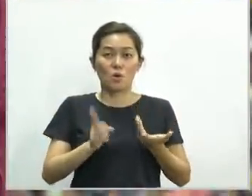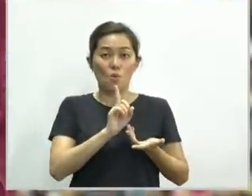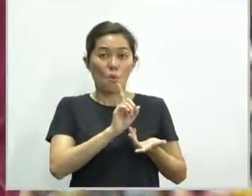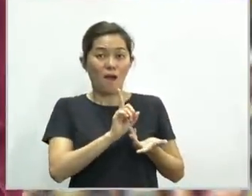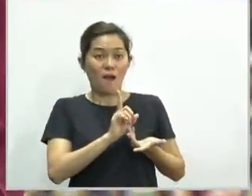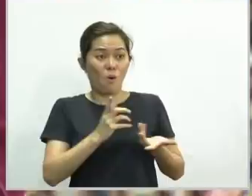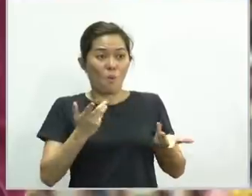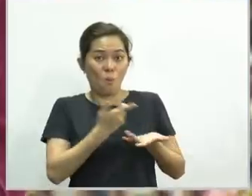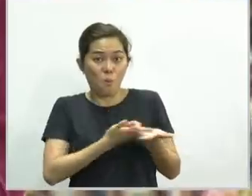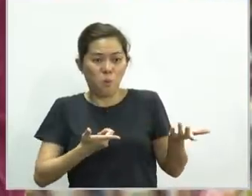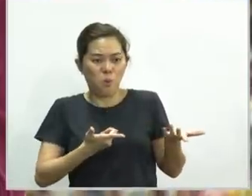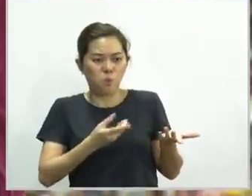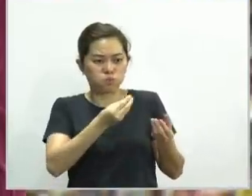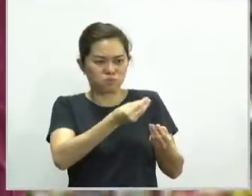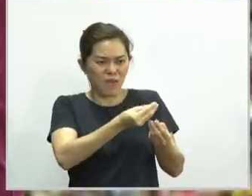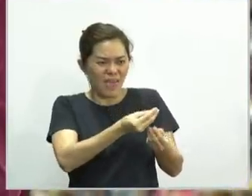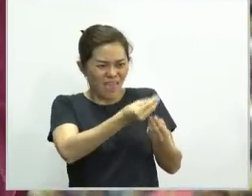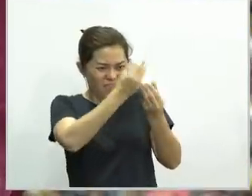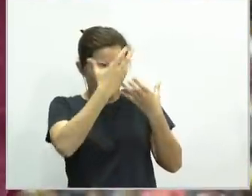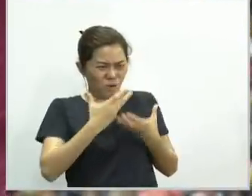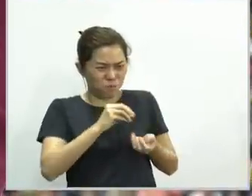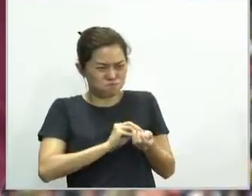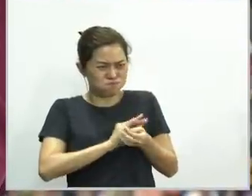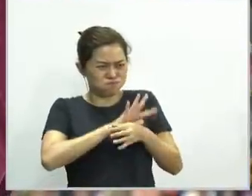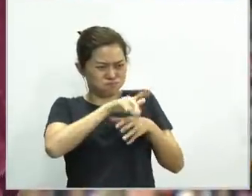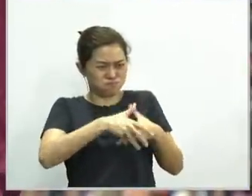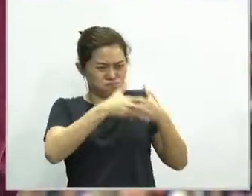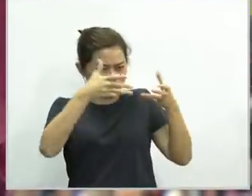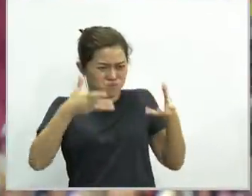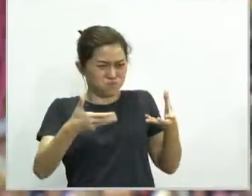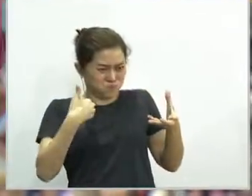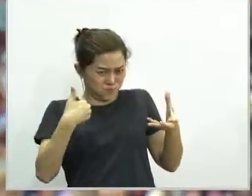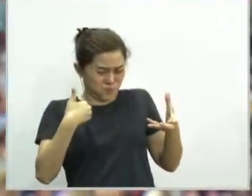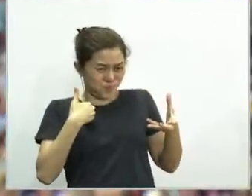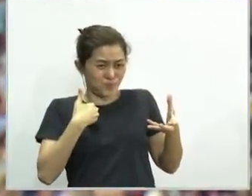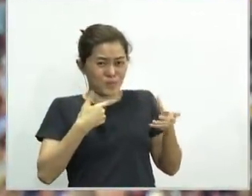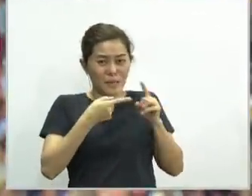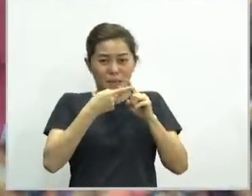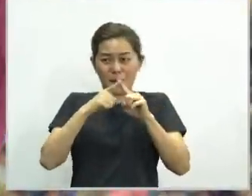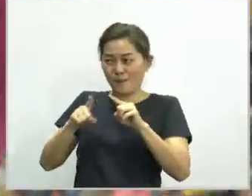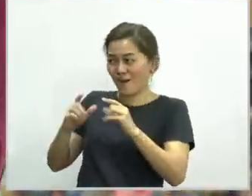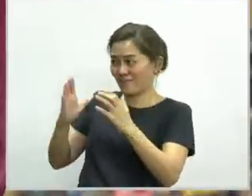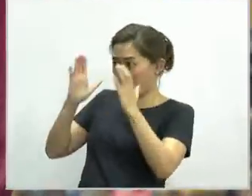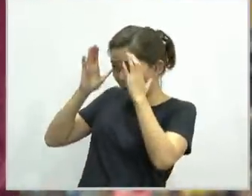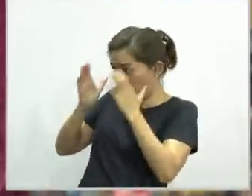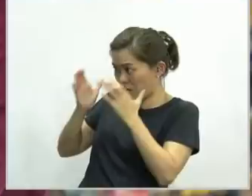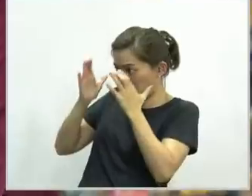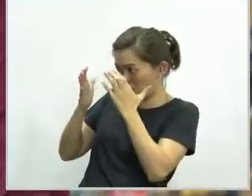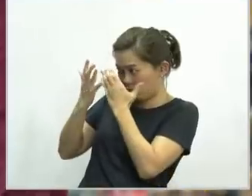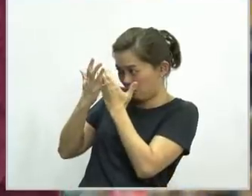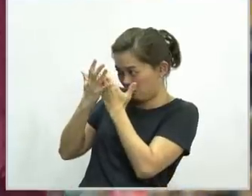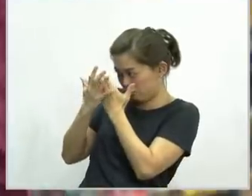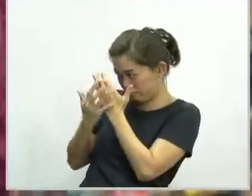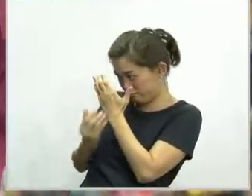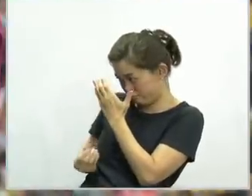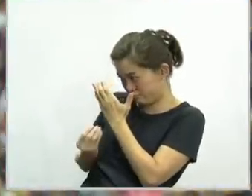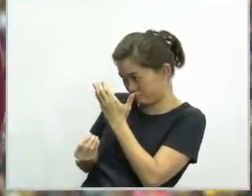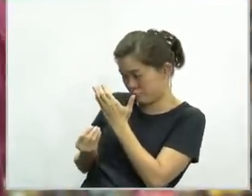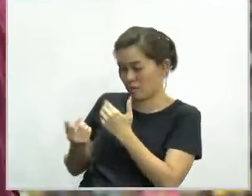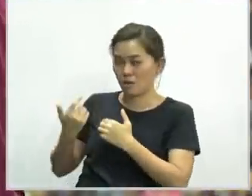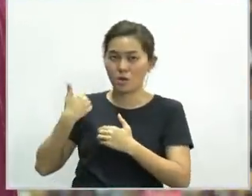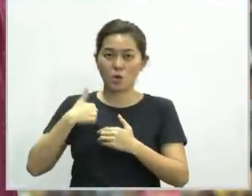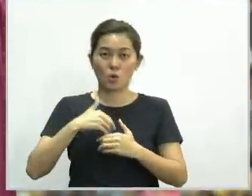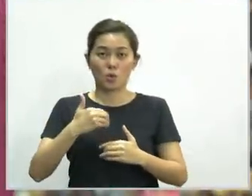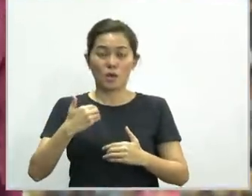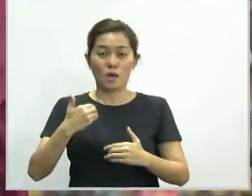of information and a poverty of attention. We get